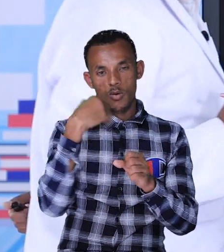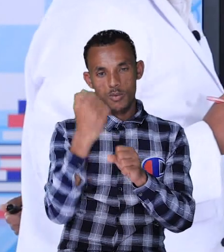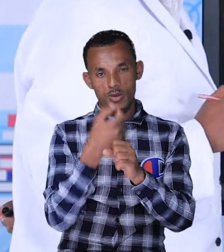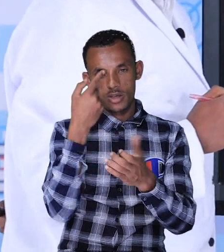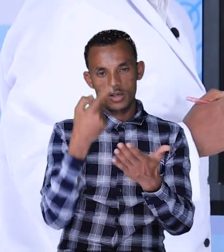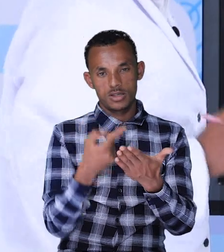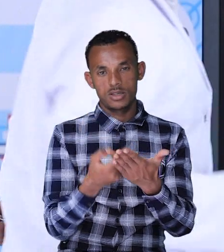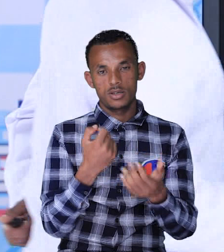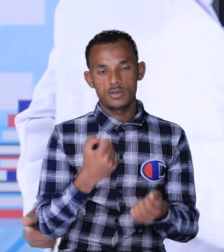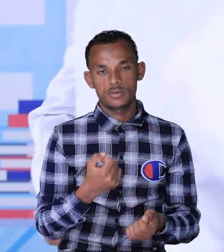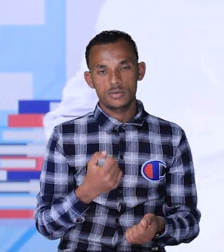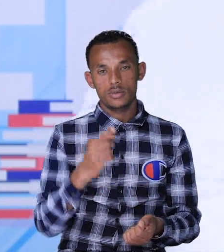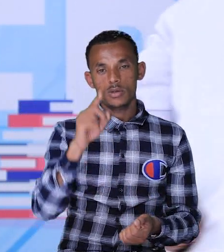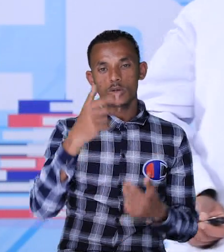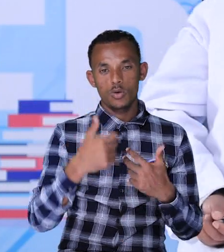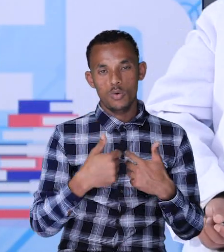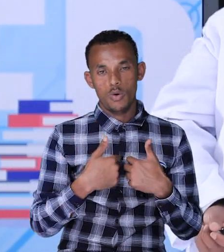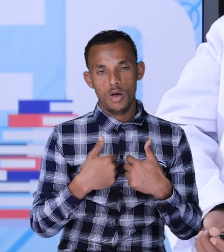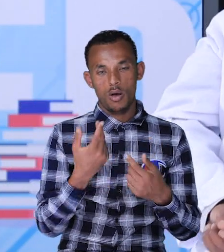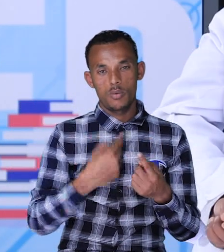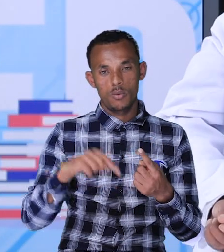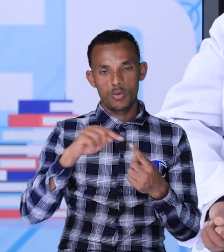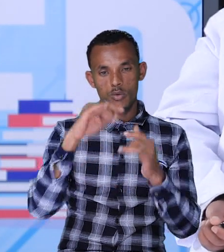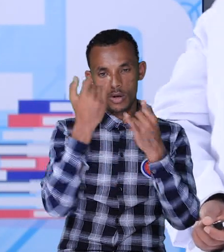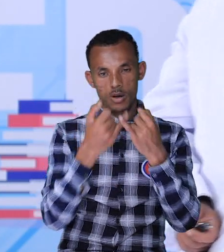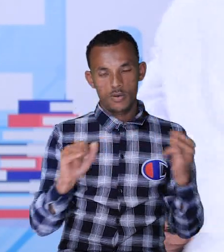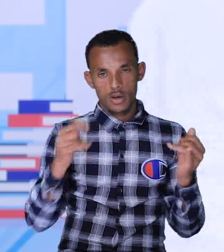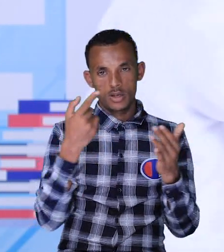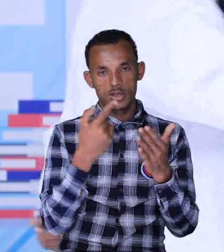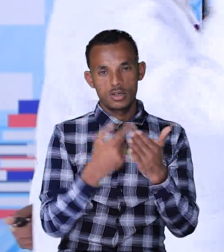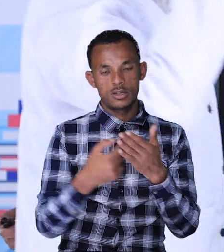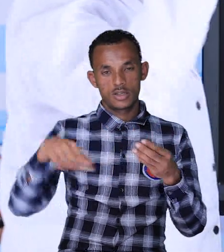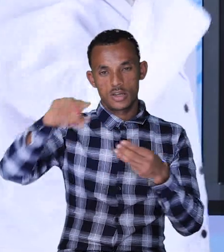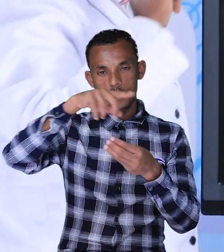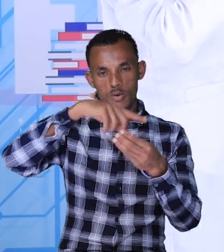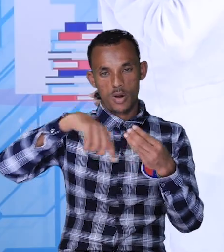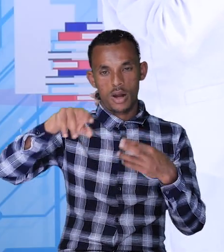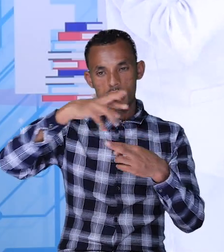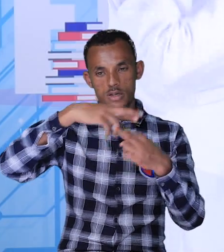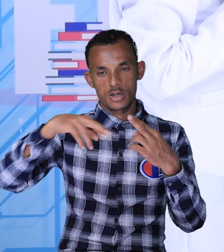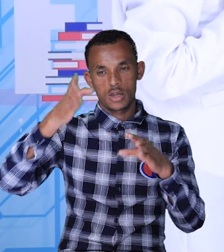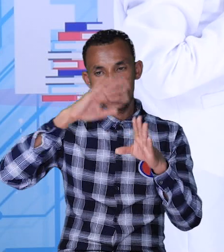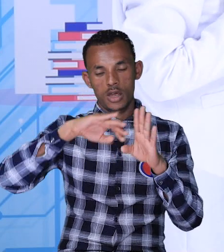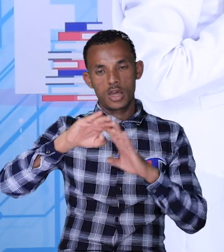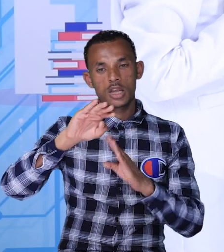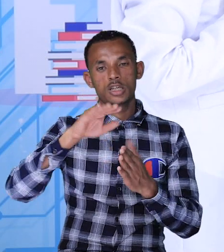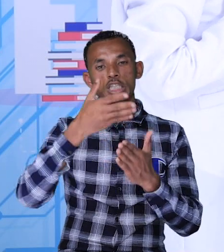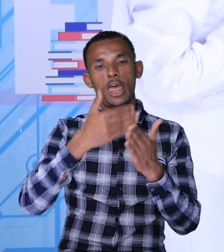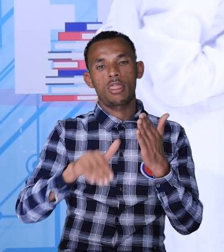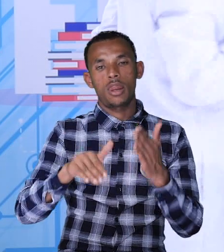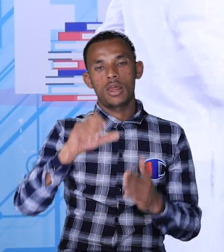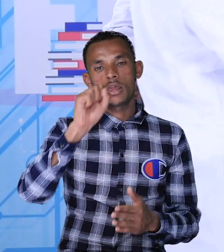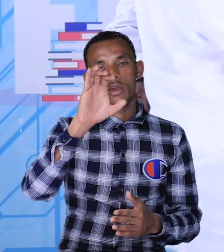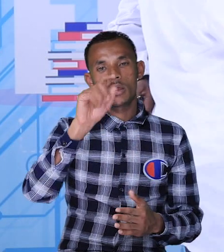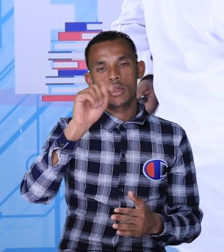this, you have to divide this circular region into sectors.